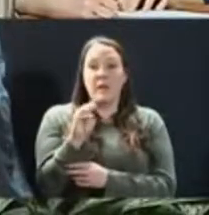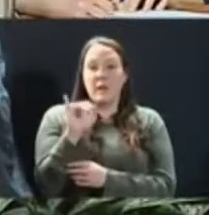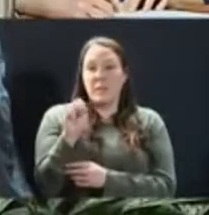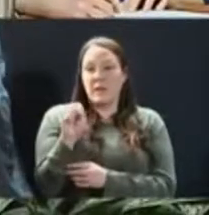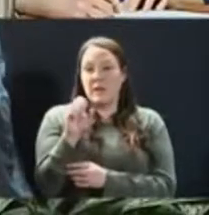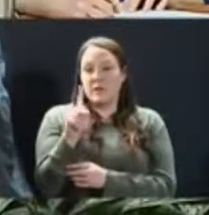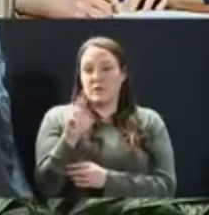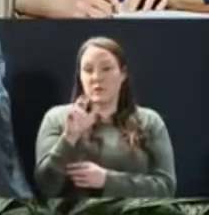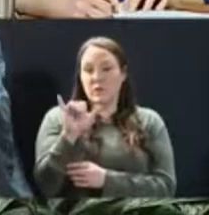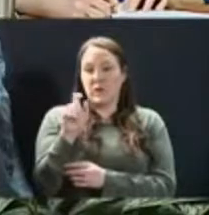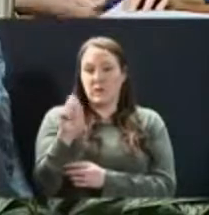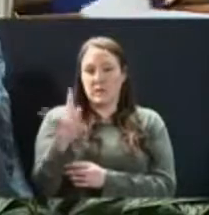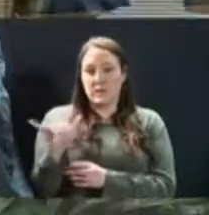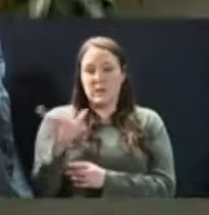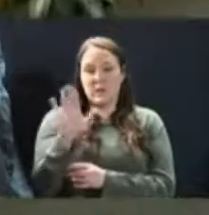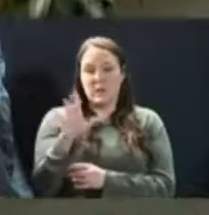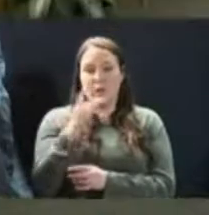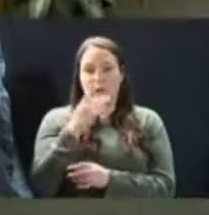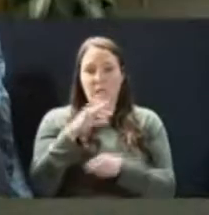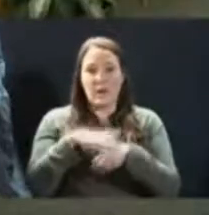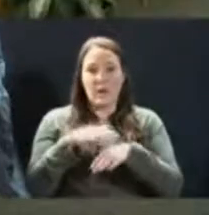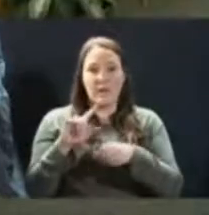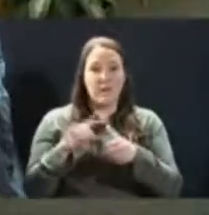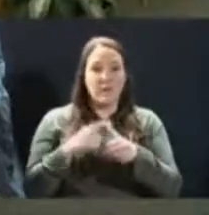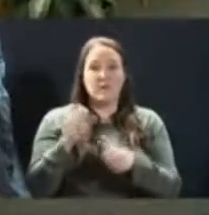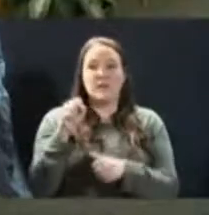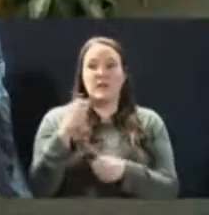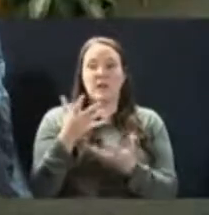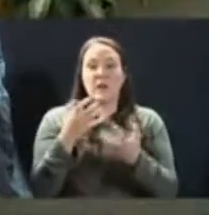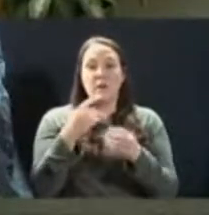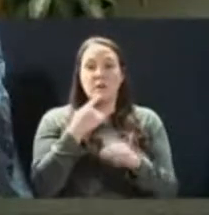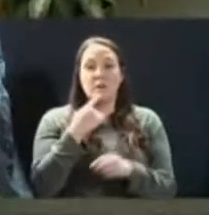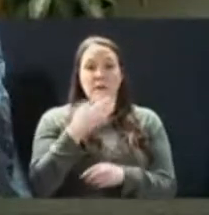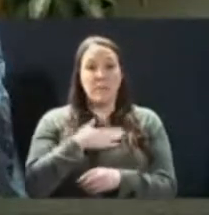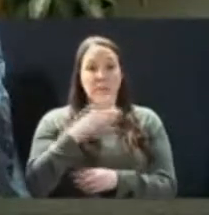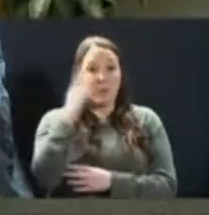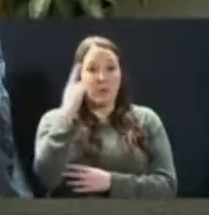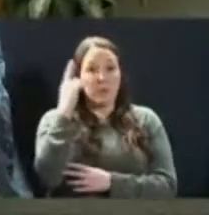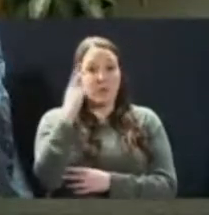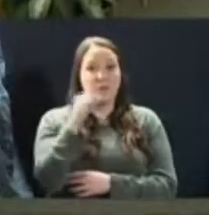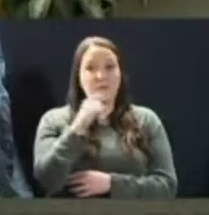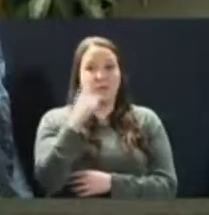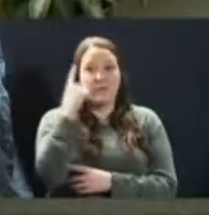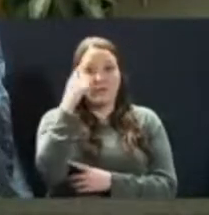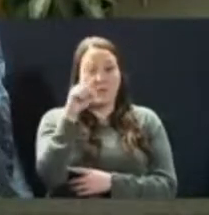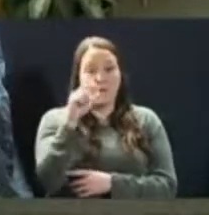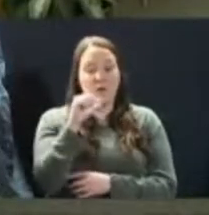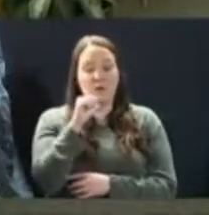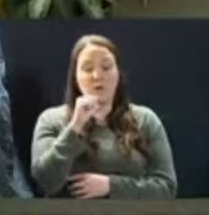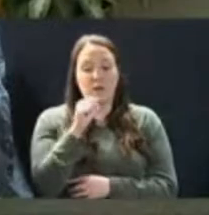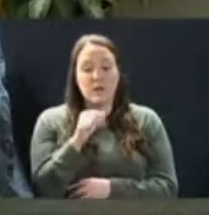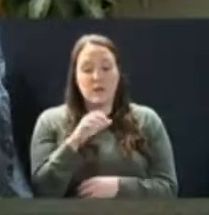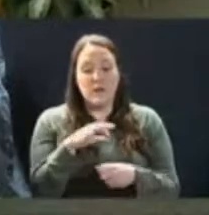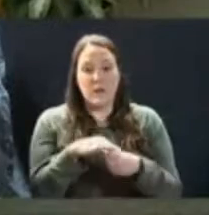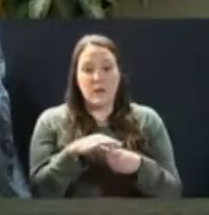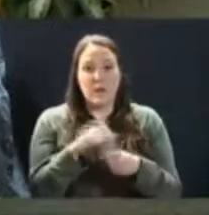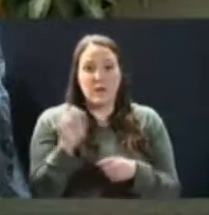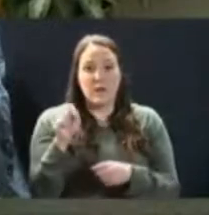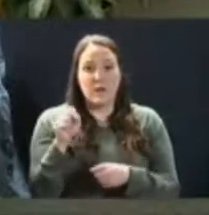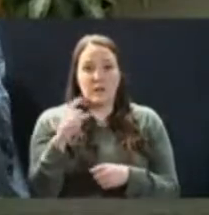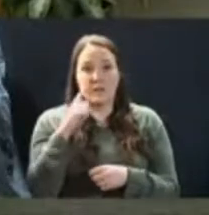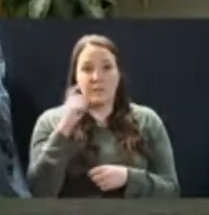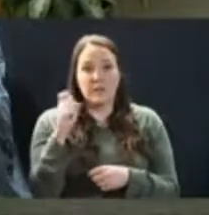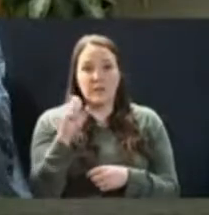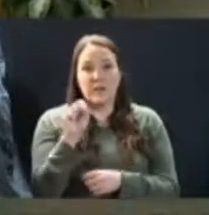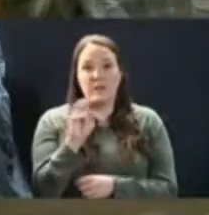first? Yeah, I just want to say my reason for not approving is the fact that